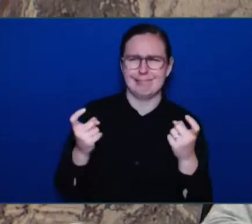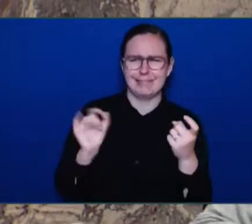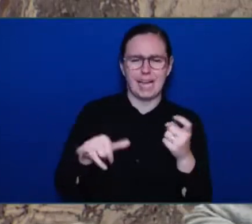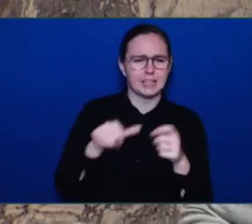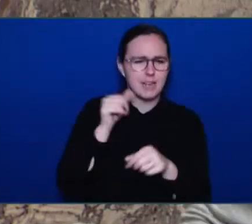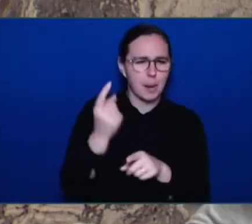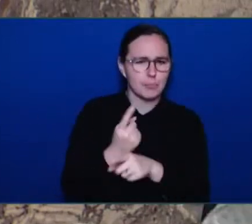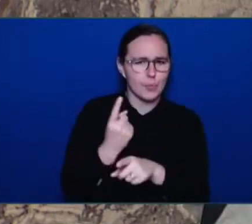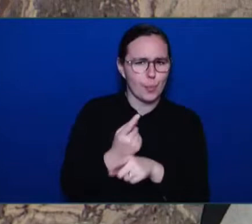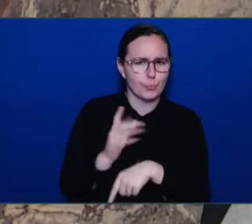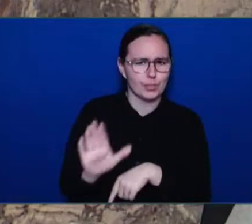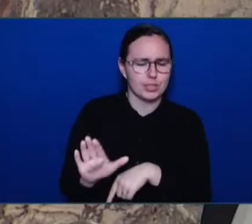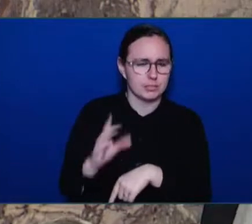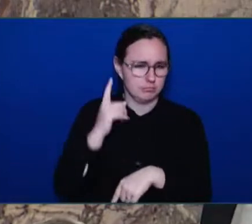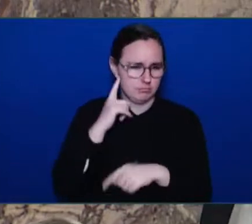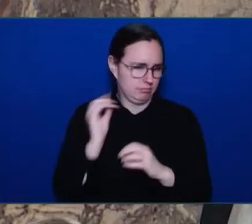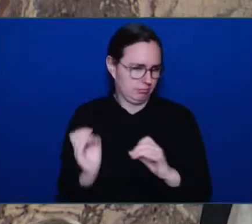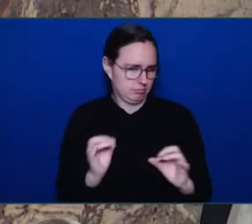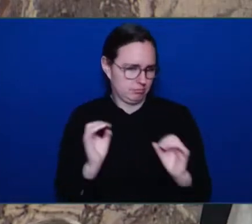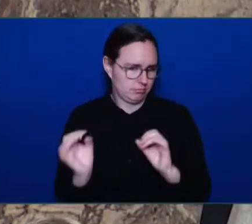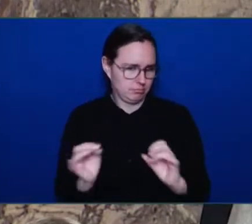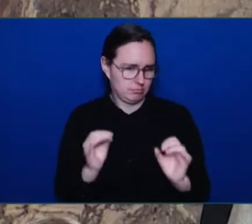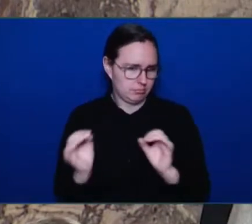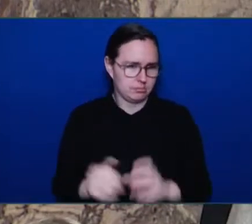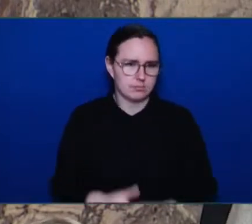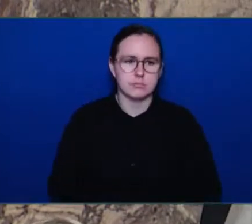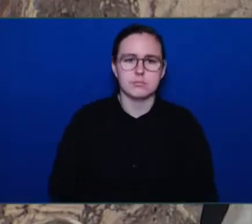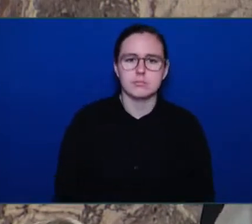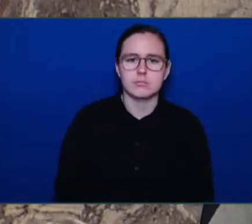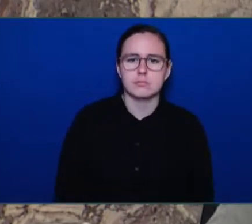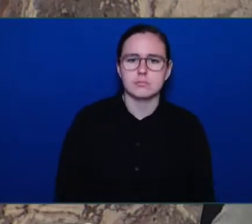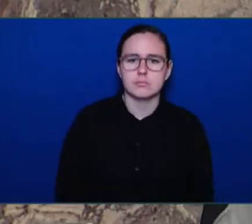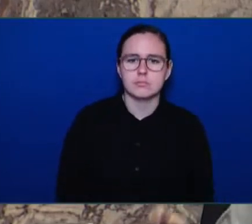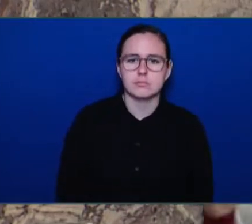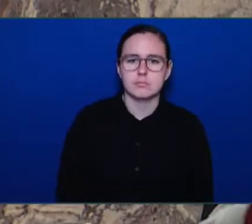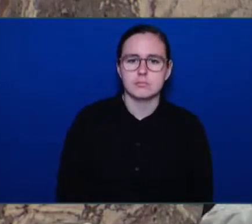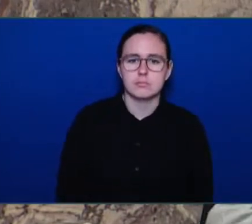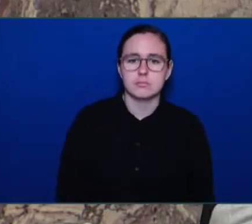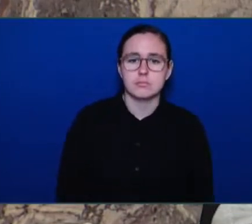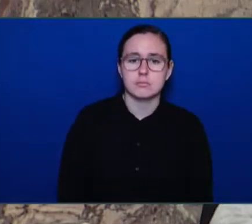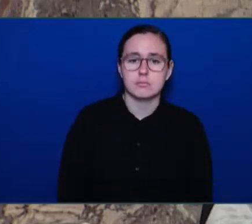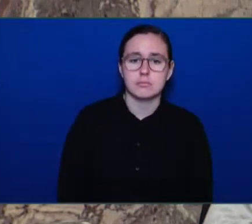I mean, this is how the coroner's death review panel.